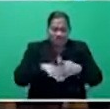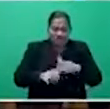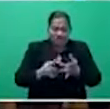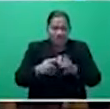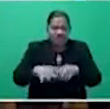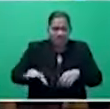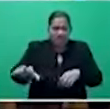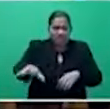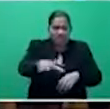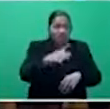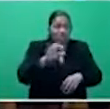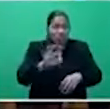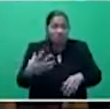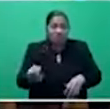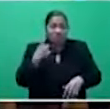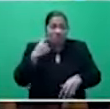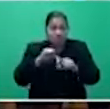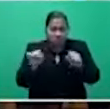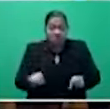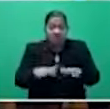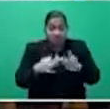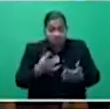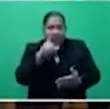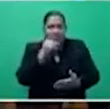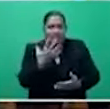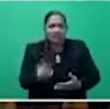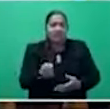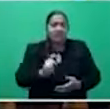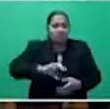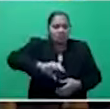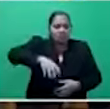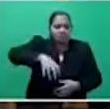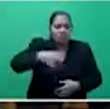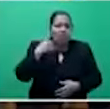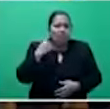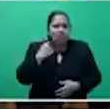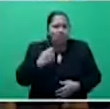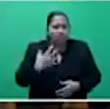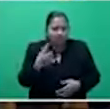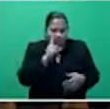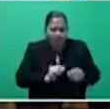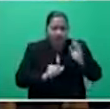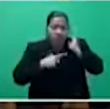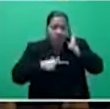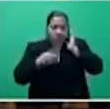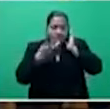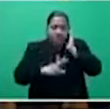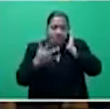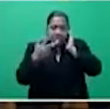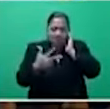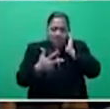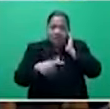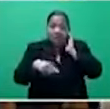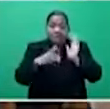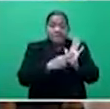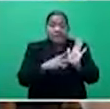systems, they can actually have tap water after that. Because we'll have 38 million litres of more water a day.